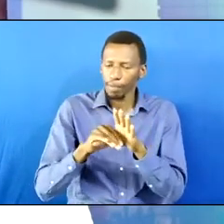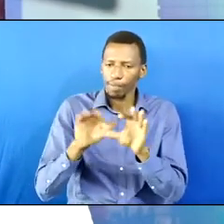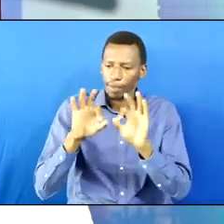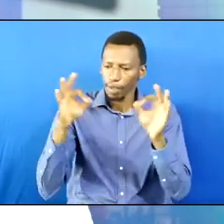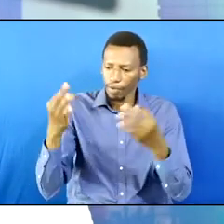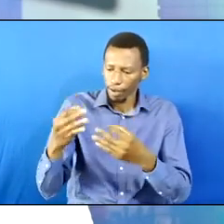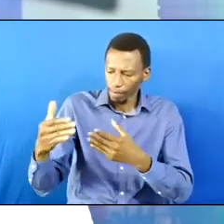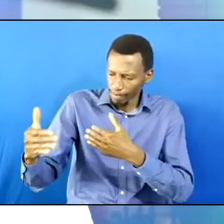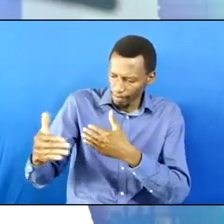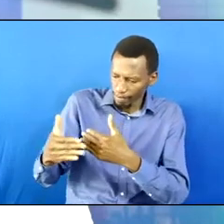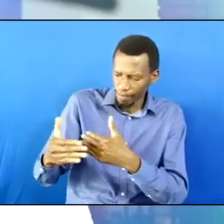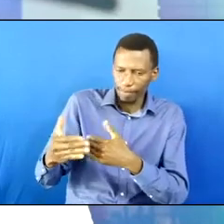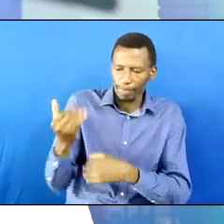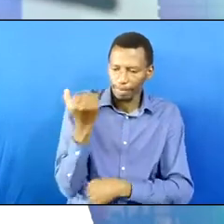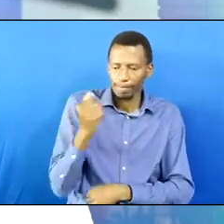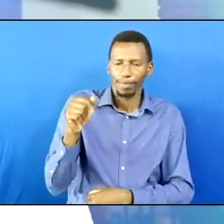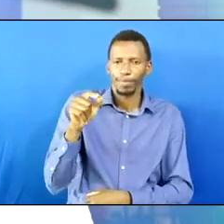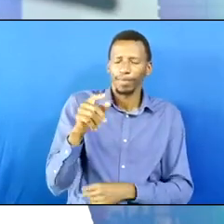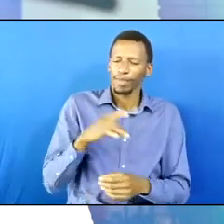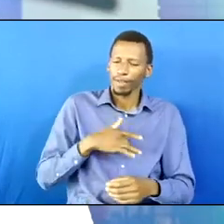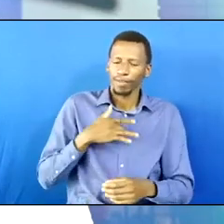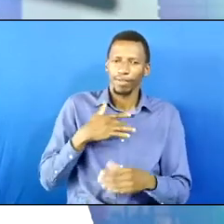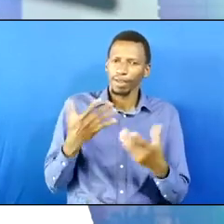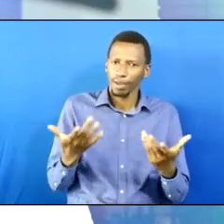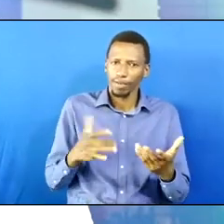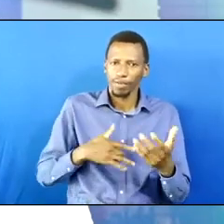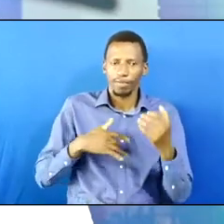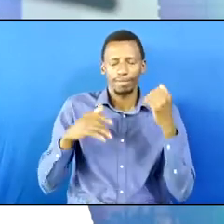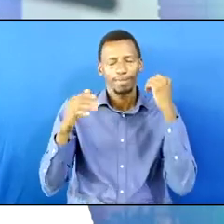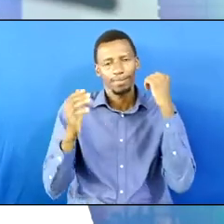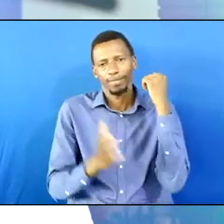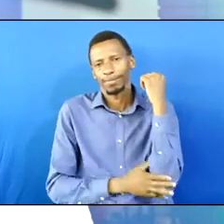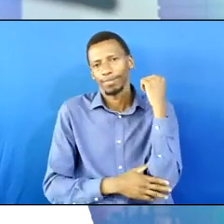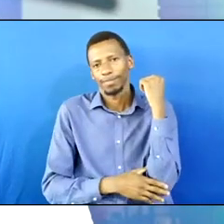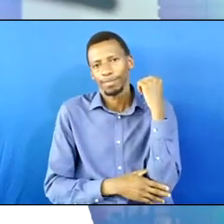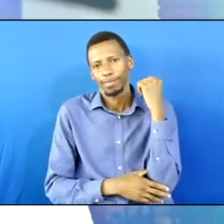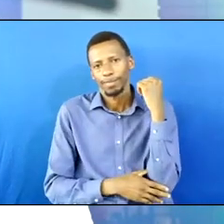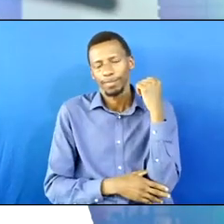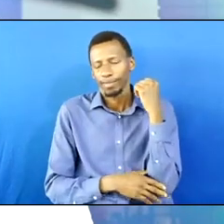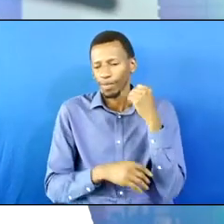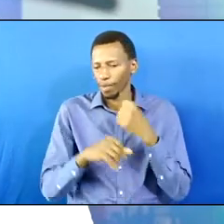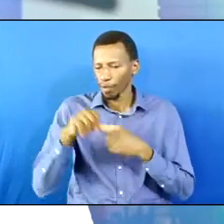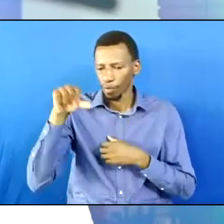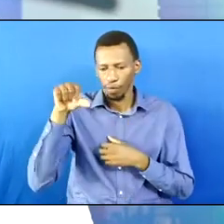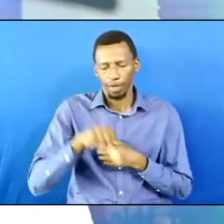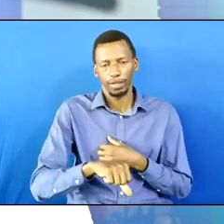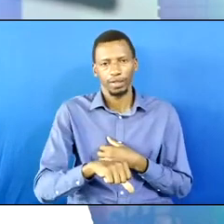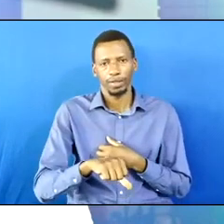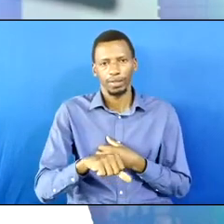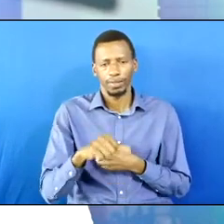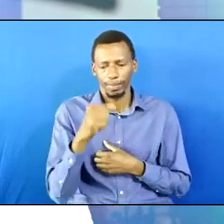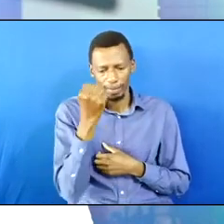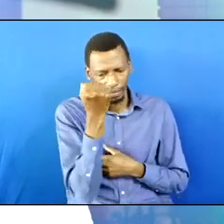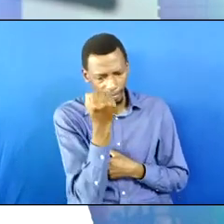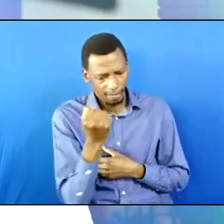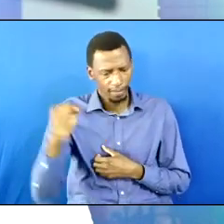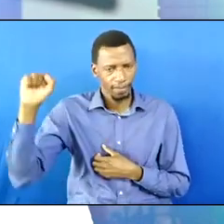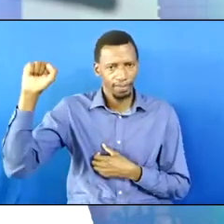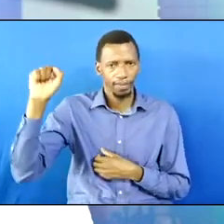members, the closest friends. It's so bad. I think it is most of the ugly words we have. A